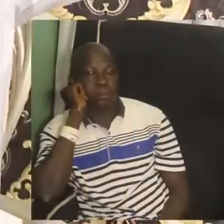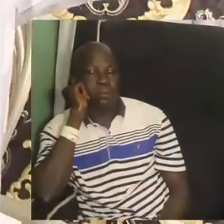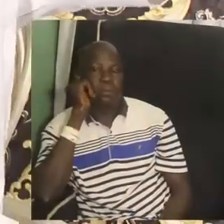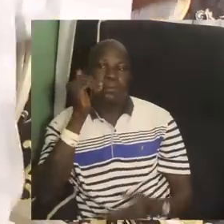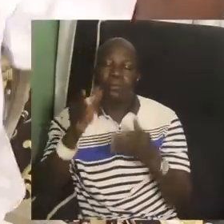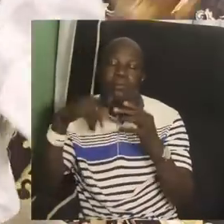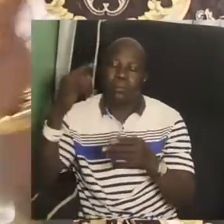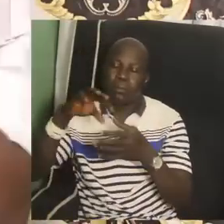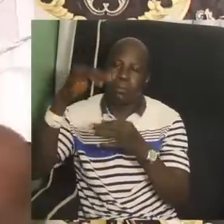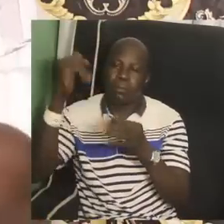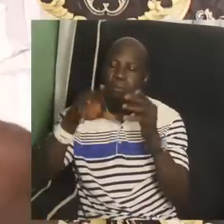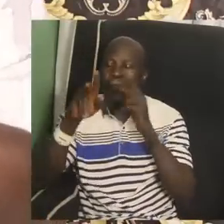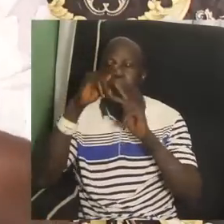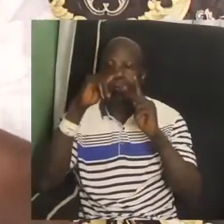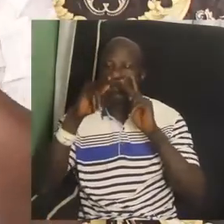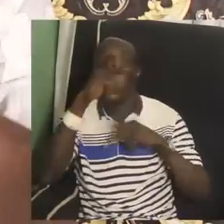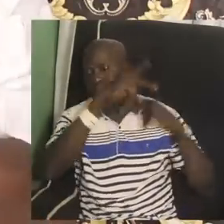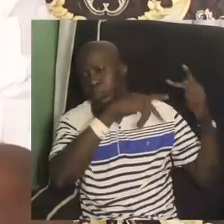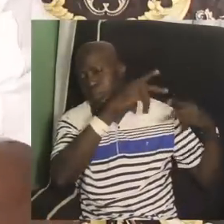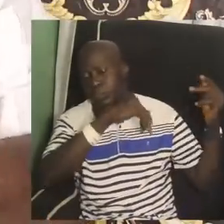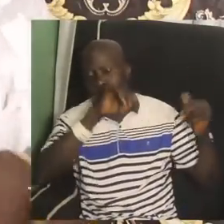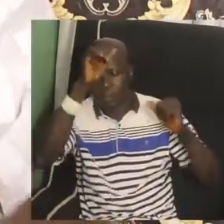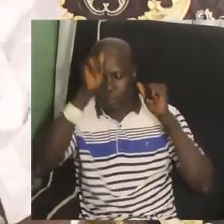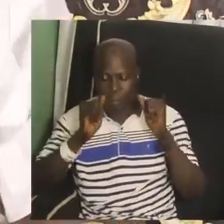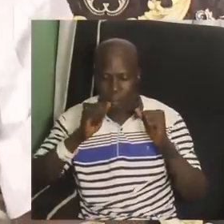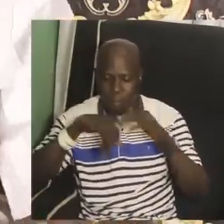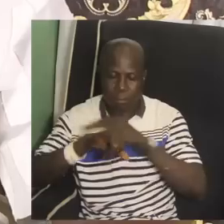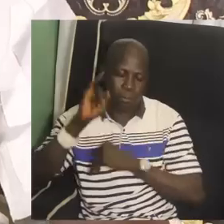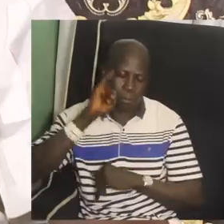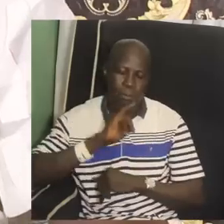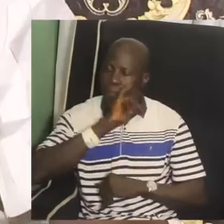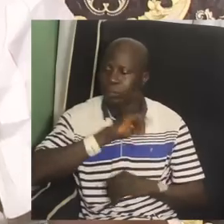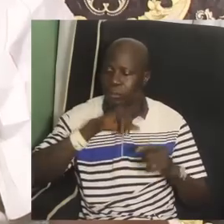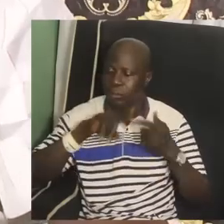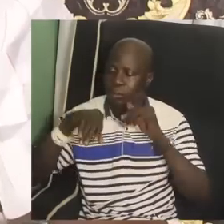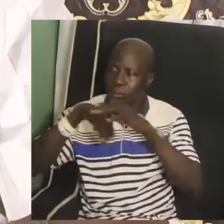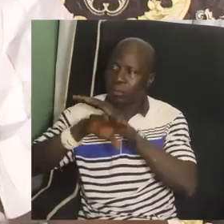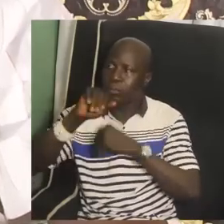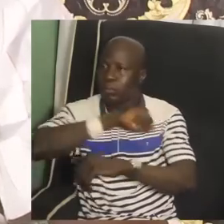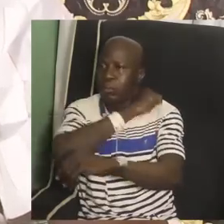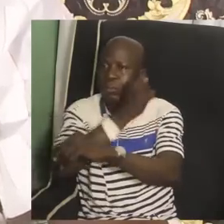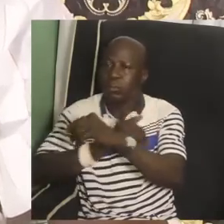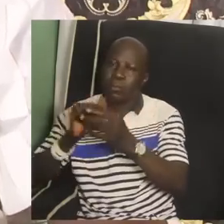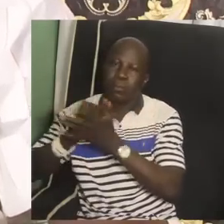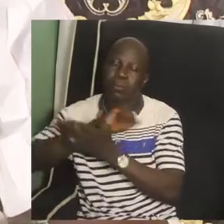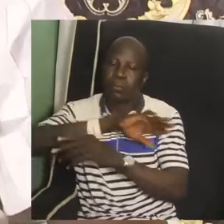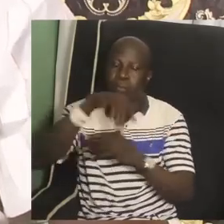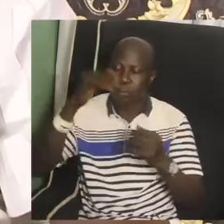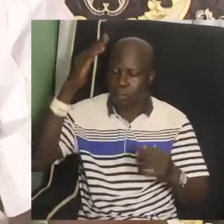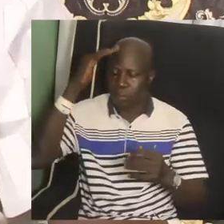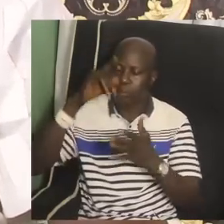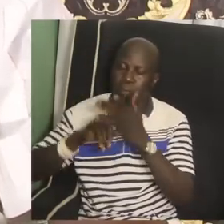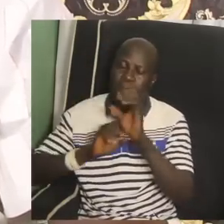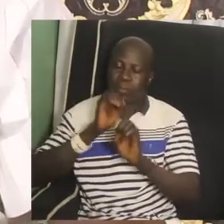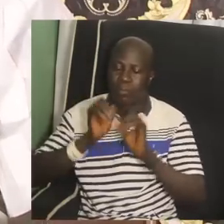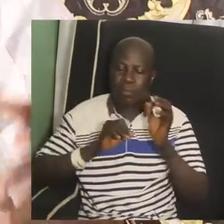Emi awon woli spirit of the prophet agbara Israel man in Israel e don wo igba ati ase lowo the one that holds up our mind to ba wa ni ko